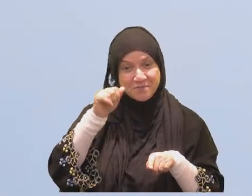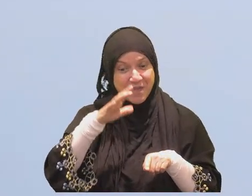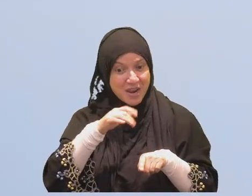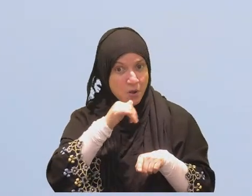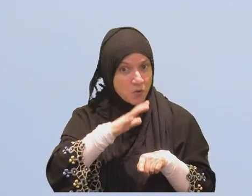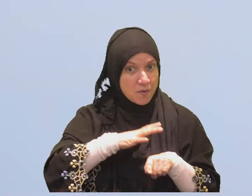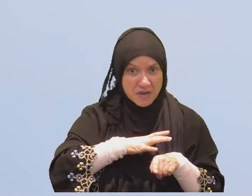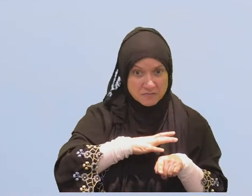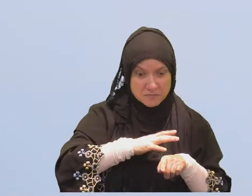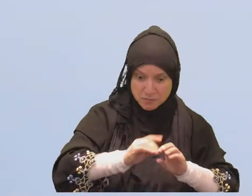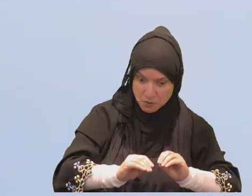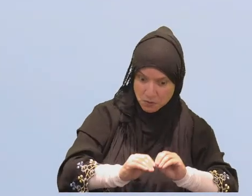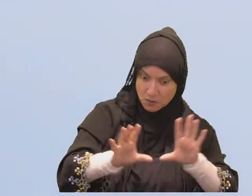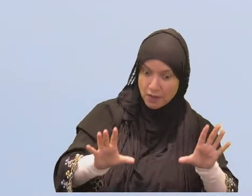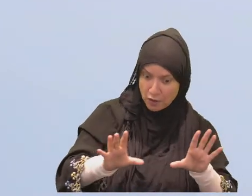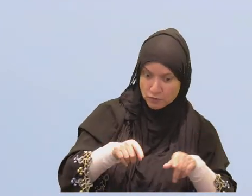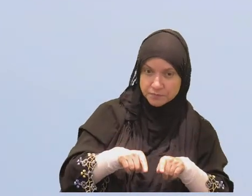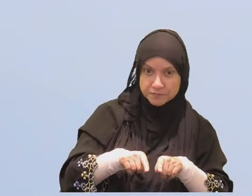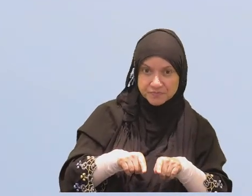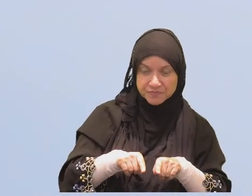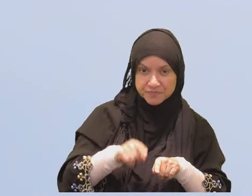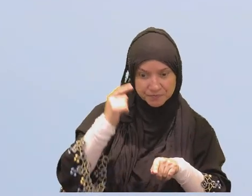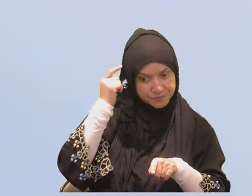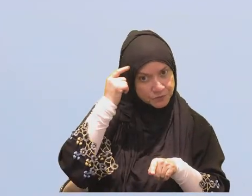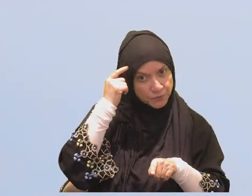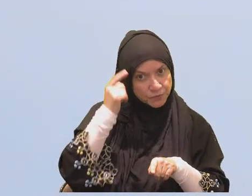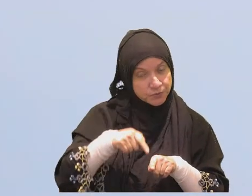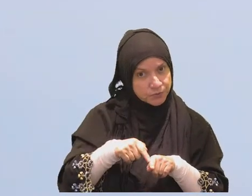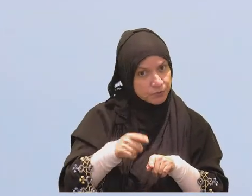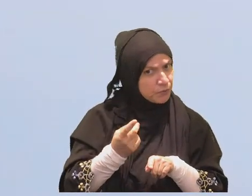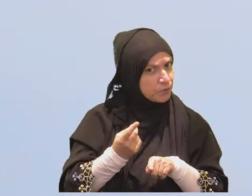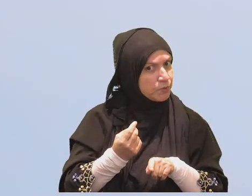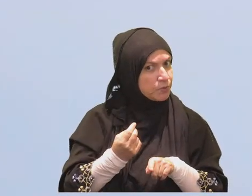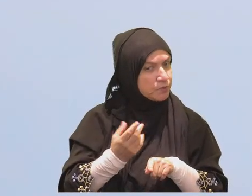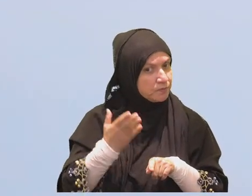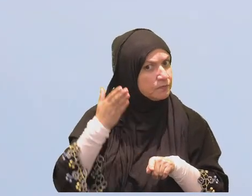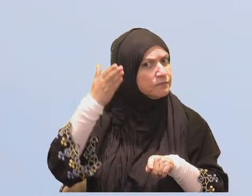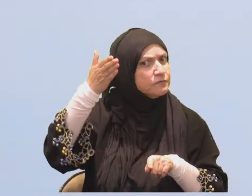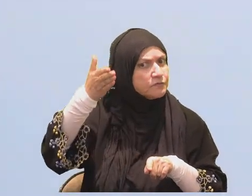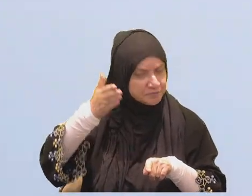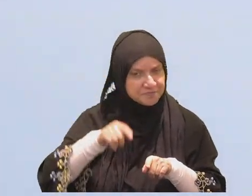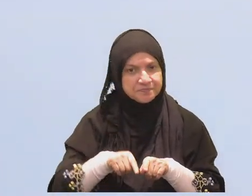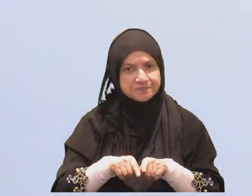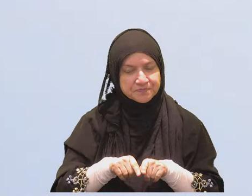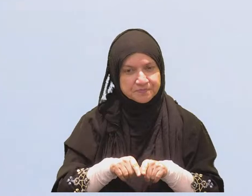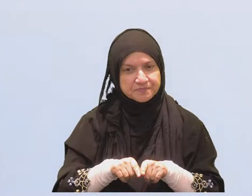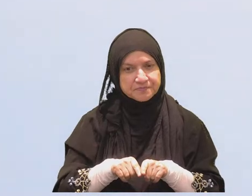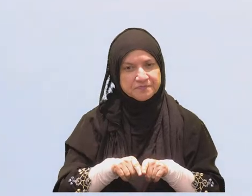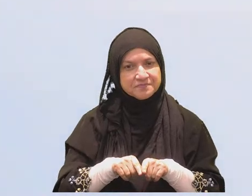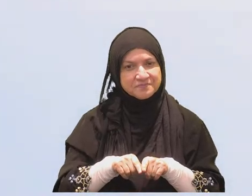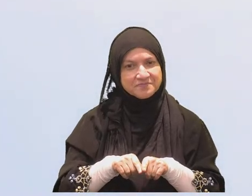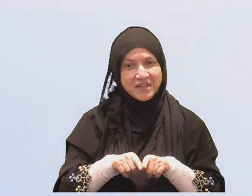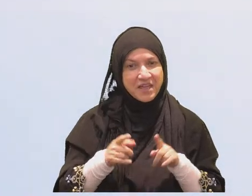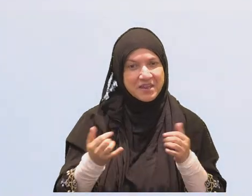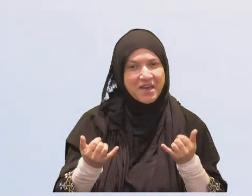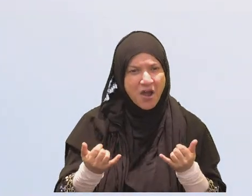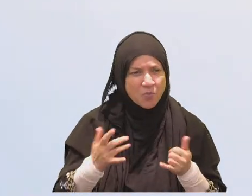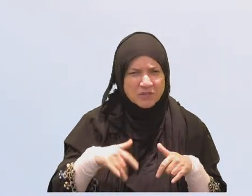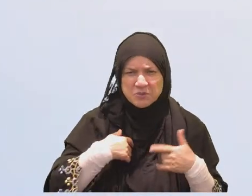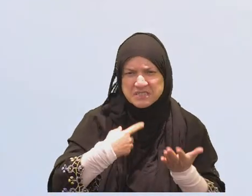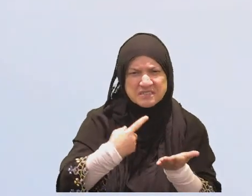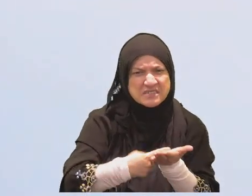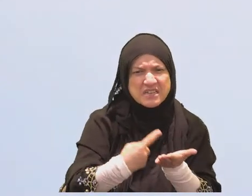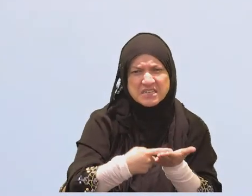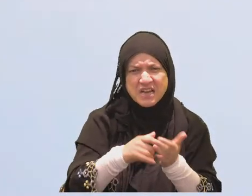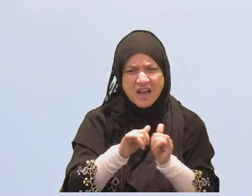asked of a panel of experts, and two of the experts refused to say that, does a woman's